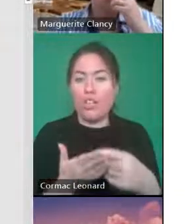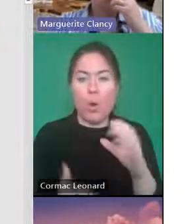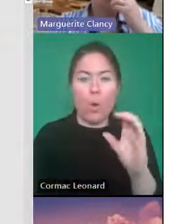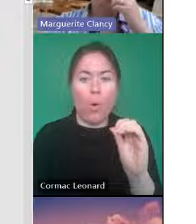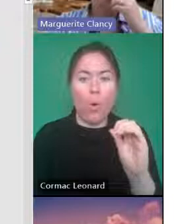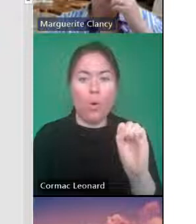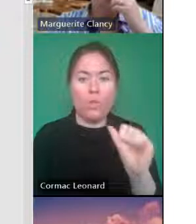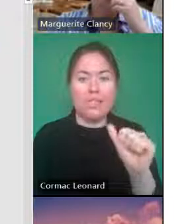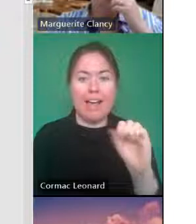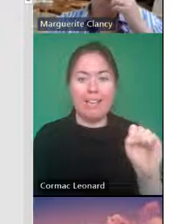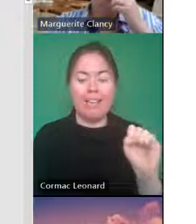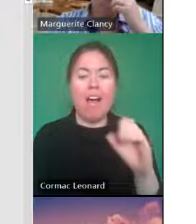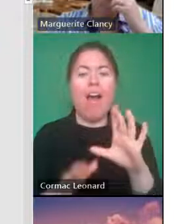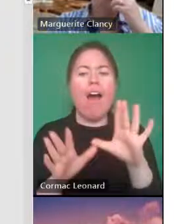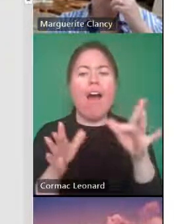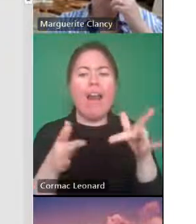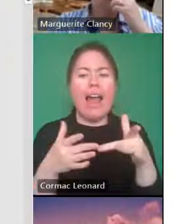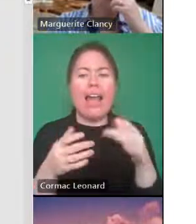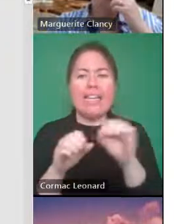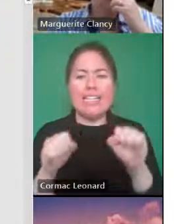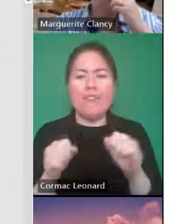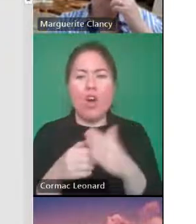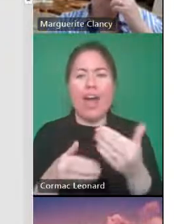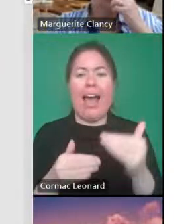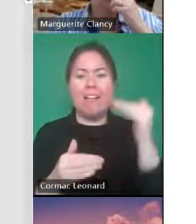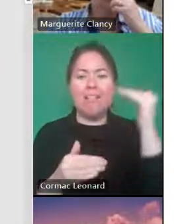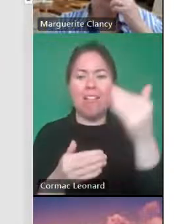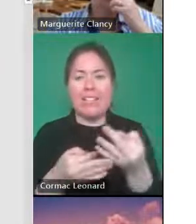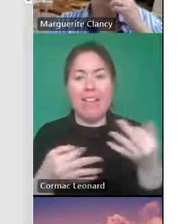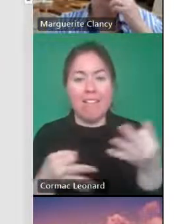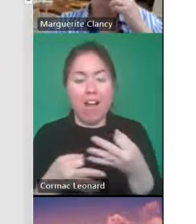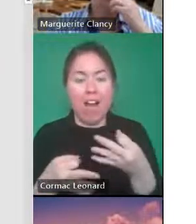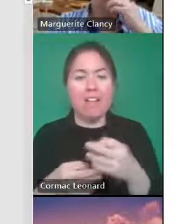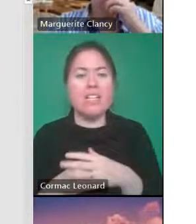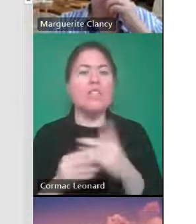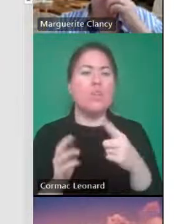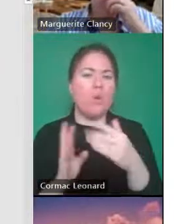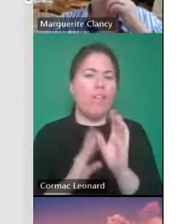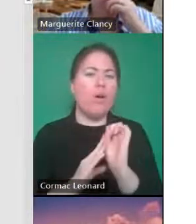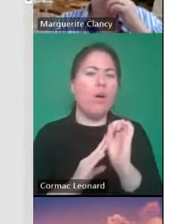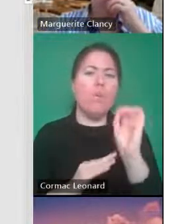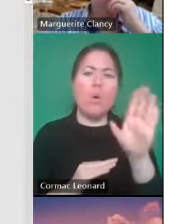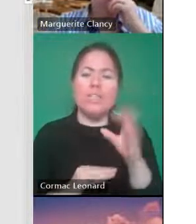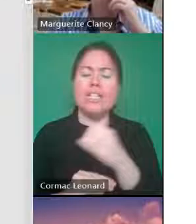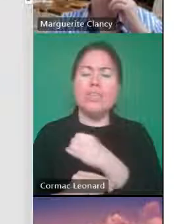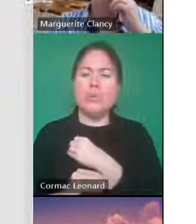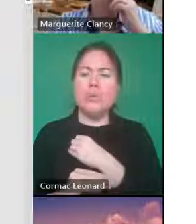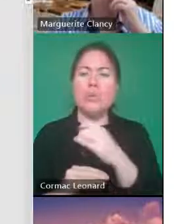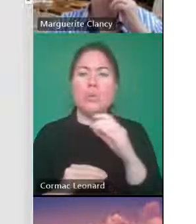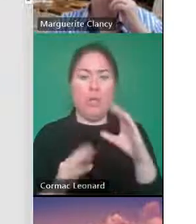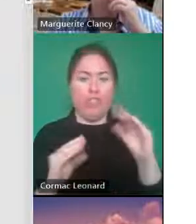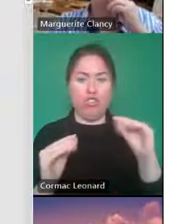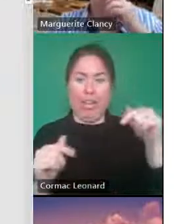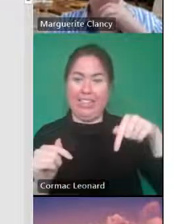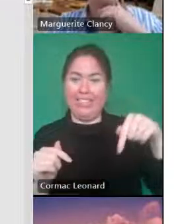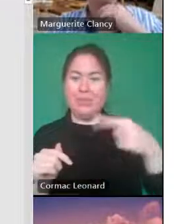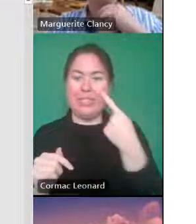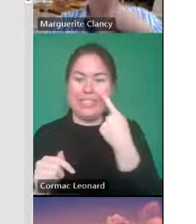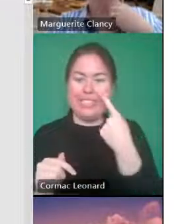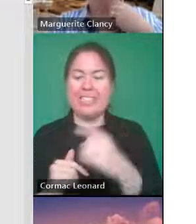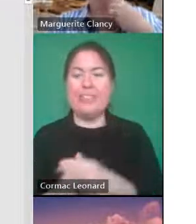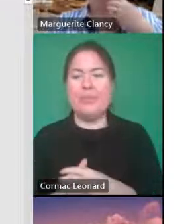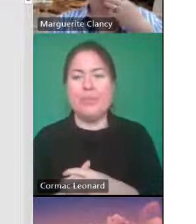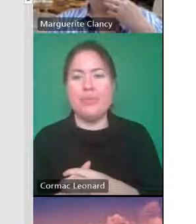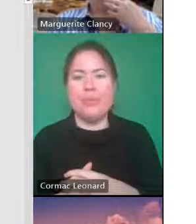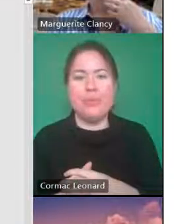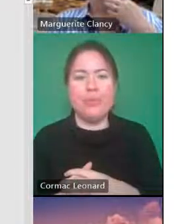adult safeguarding, and I've posted that onto the web chat, so you'll see it there if you